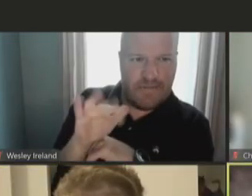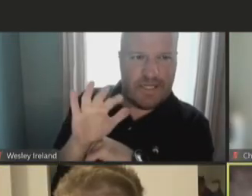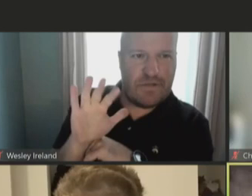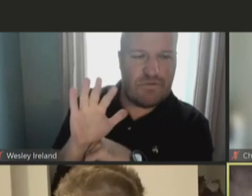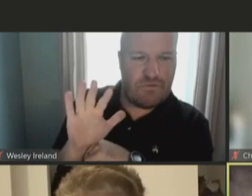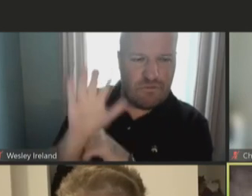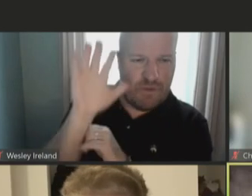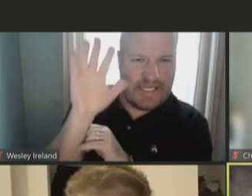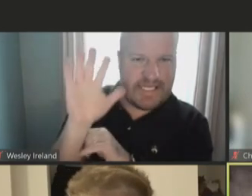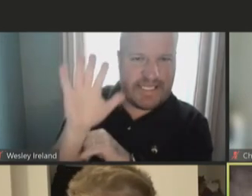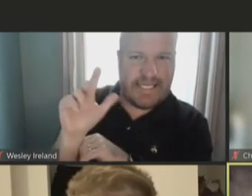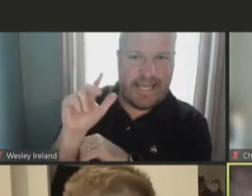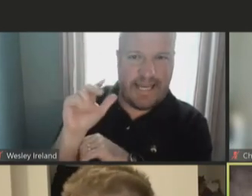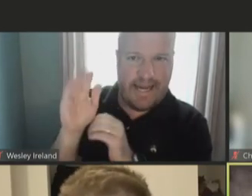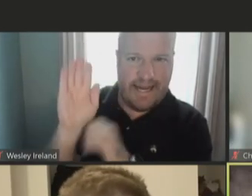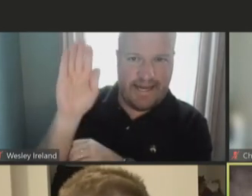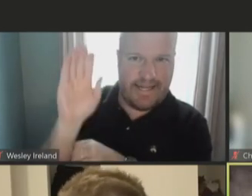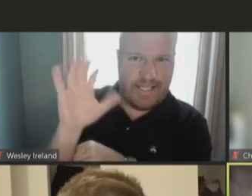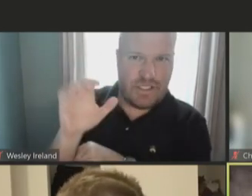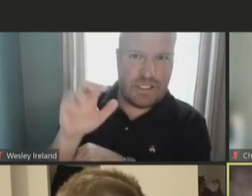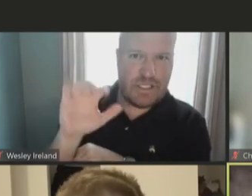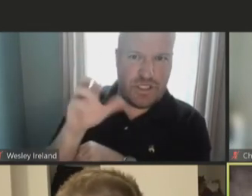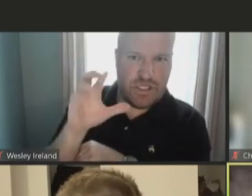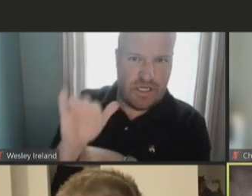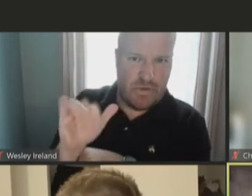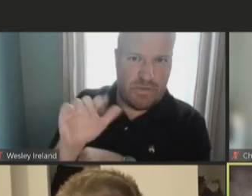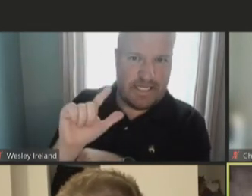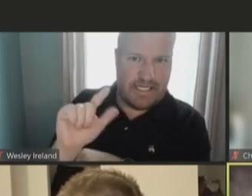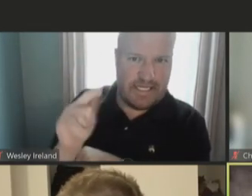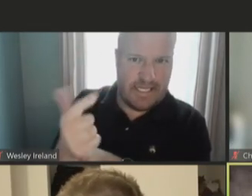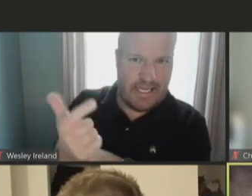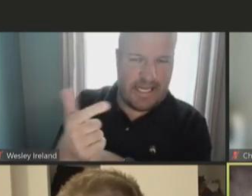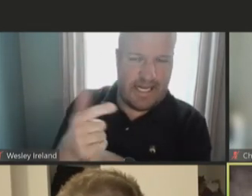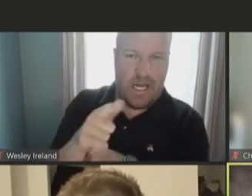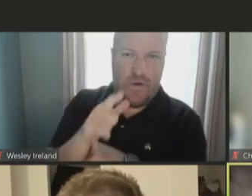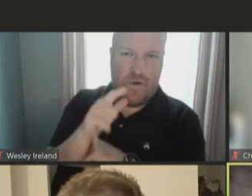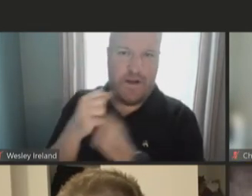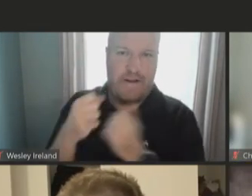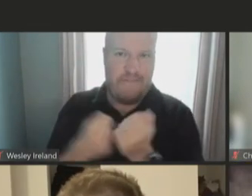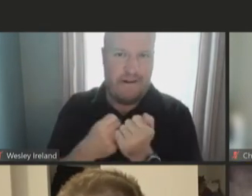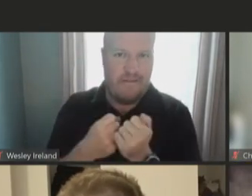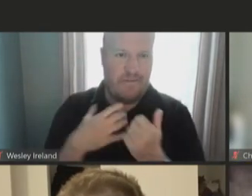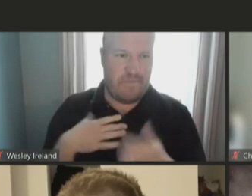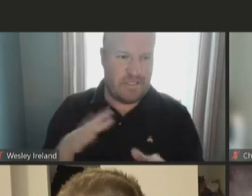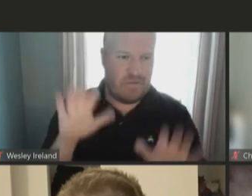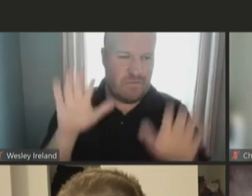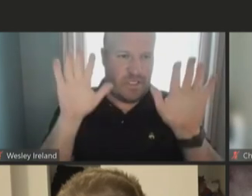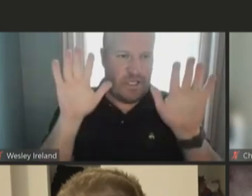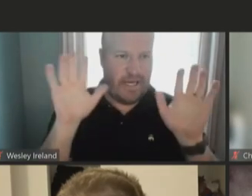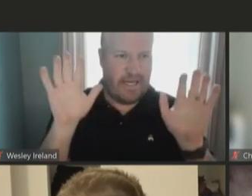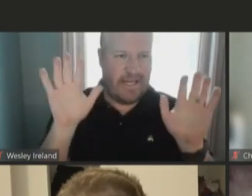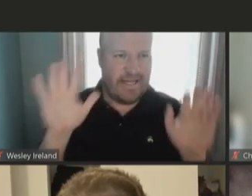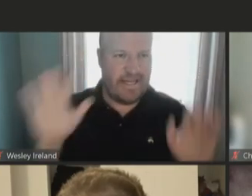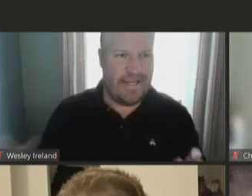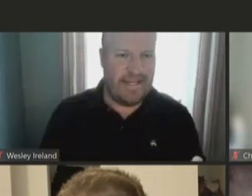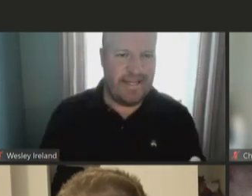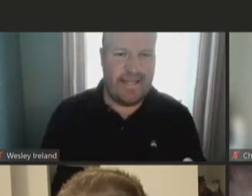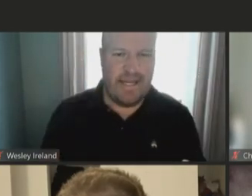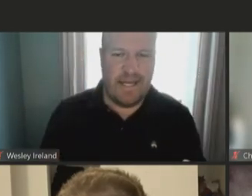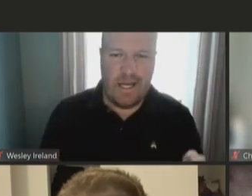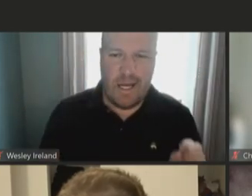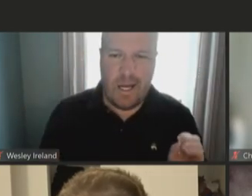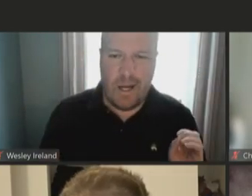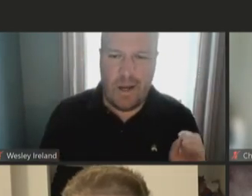All right. And Jerry, I see that you've raised your hand to second. Yeah, that? This is the second.